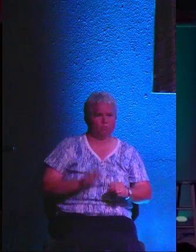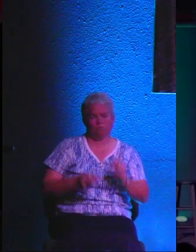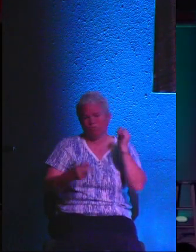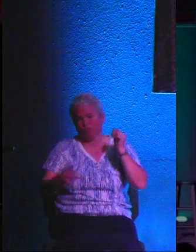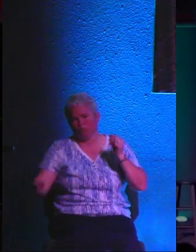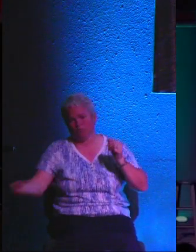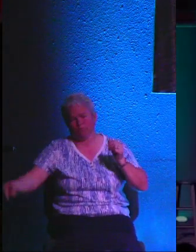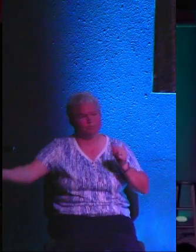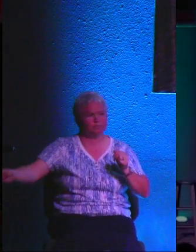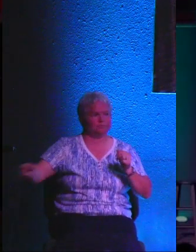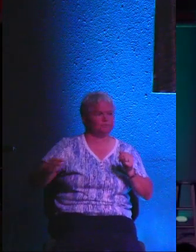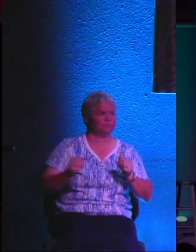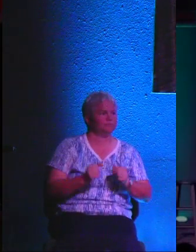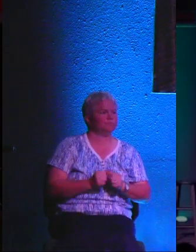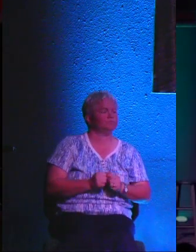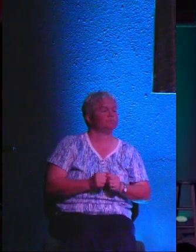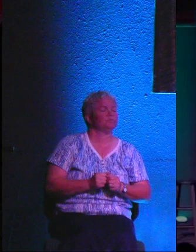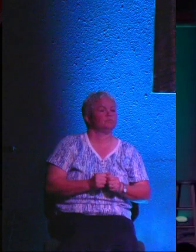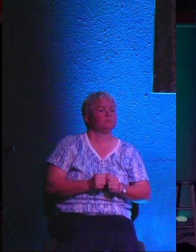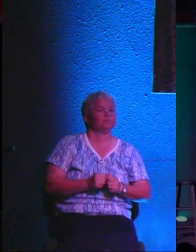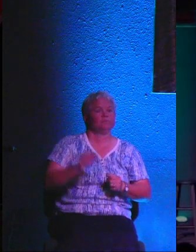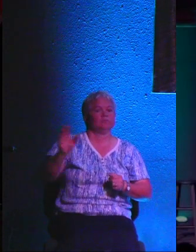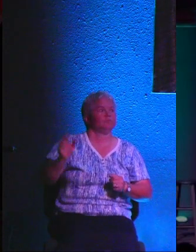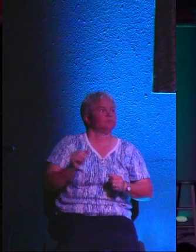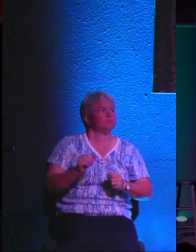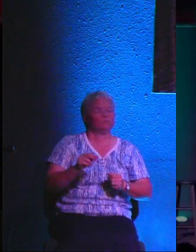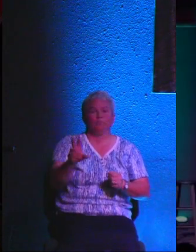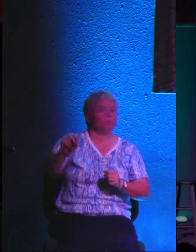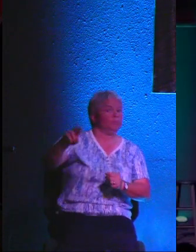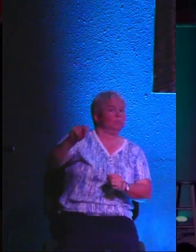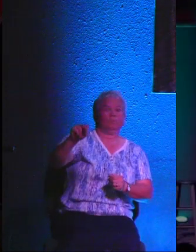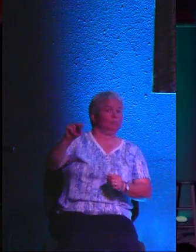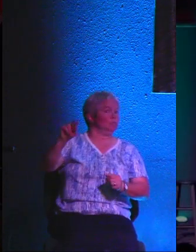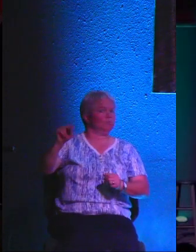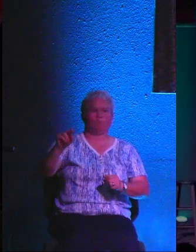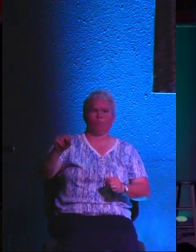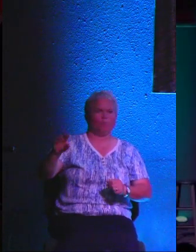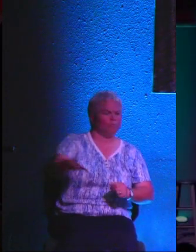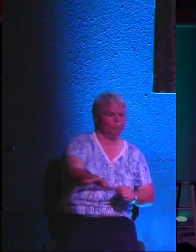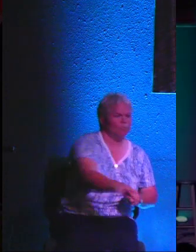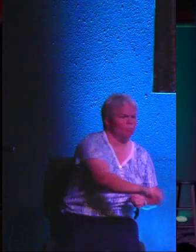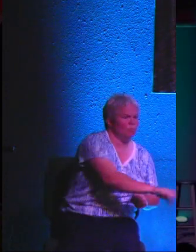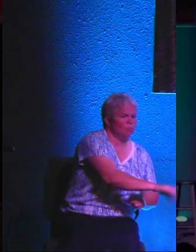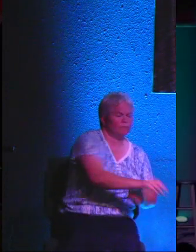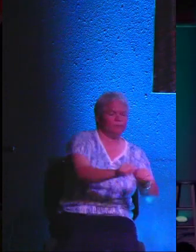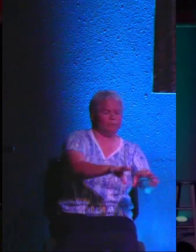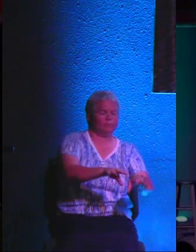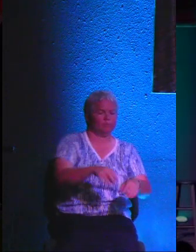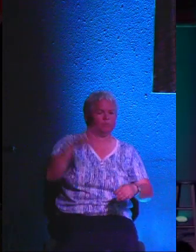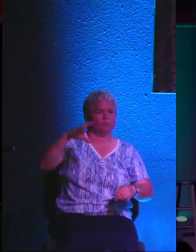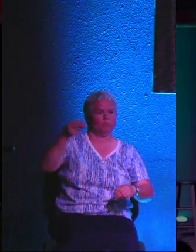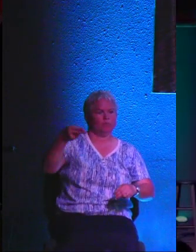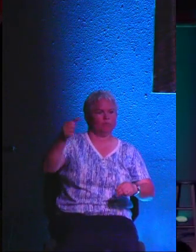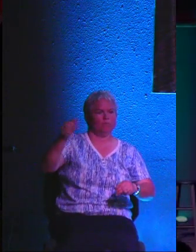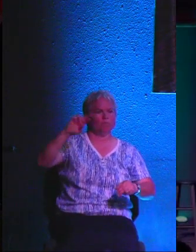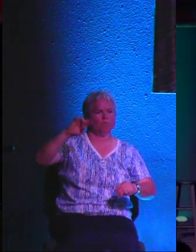Amen. All right, we're going to dismiss. No, we're not going to dismiss the kids. Charmaine, come on up here.